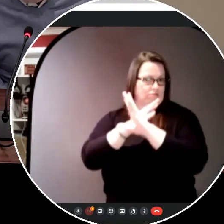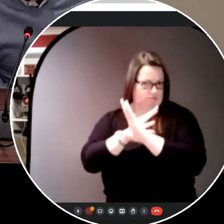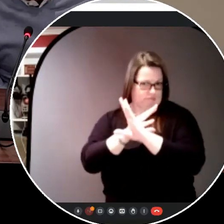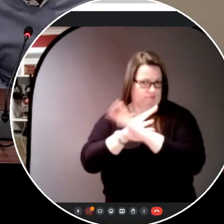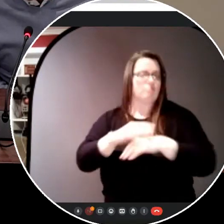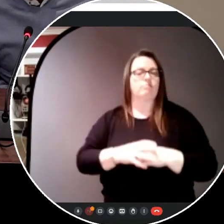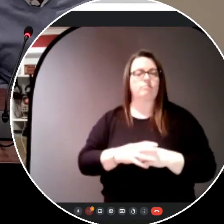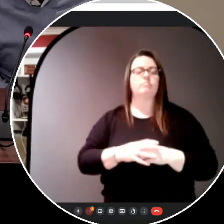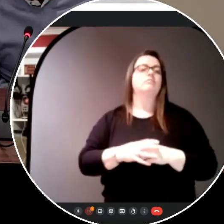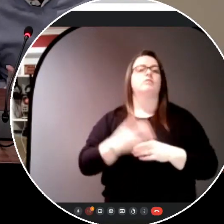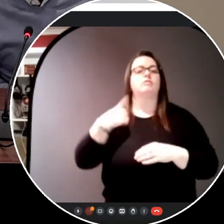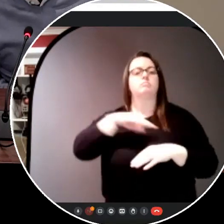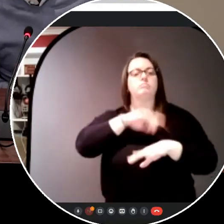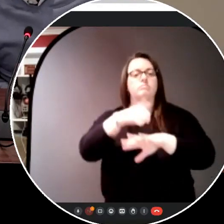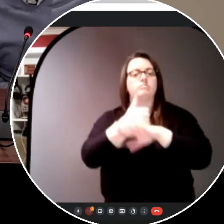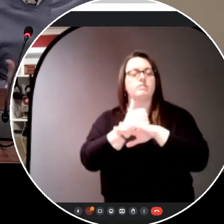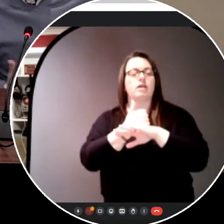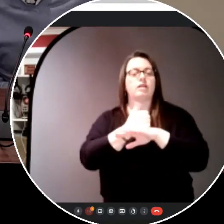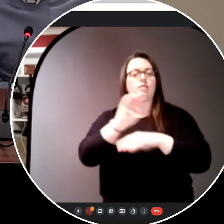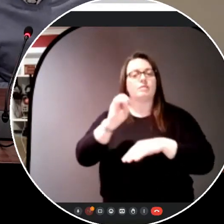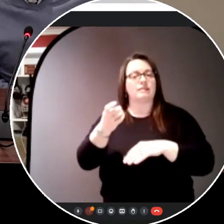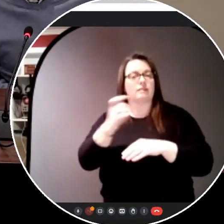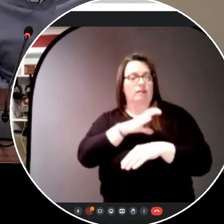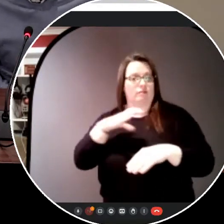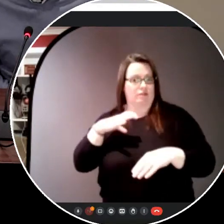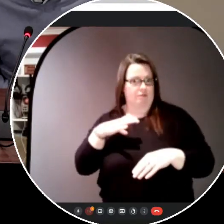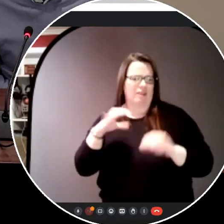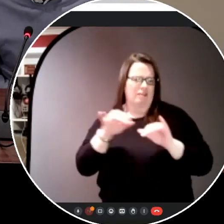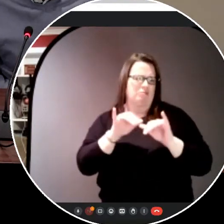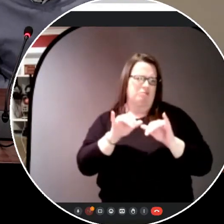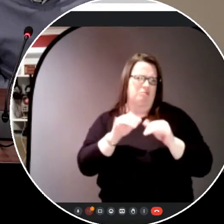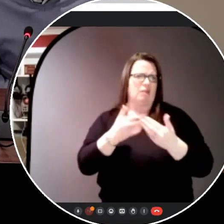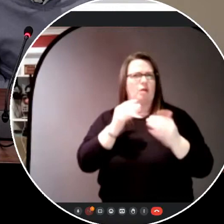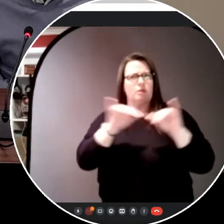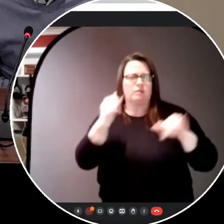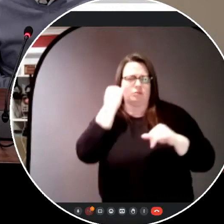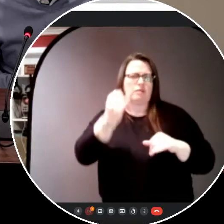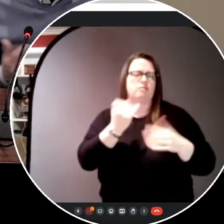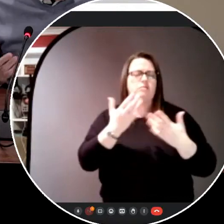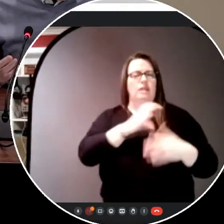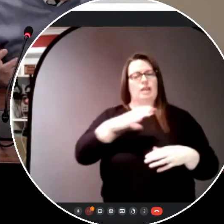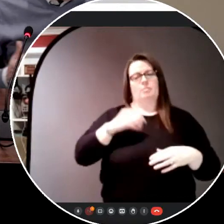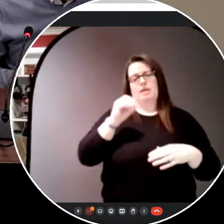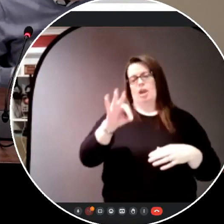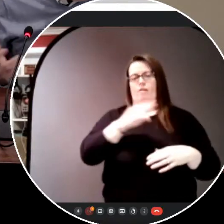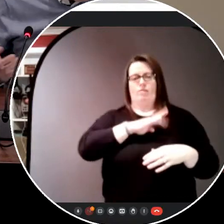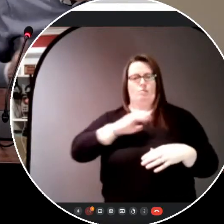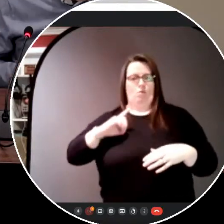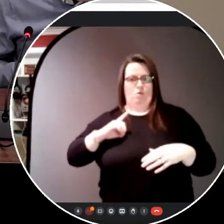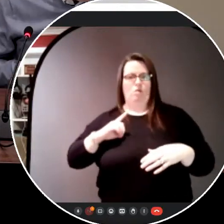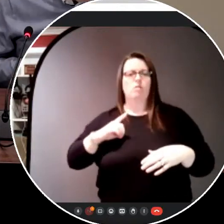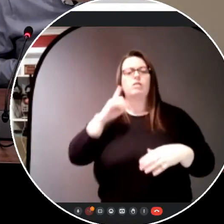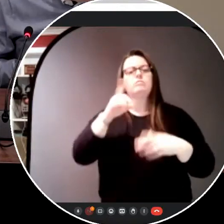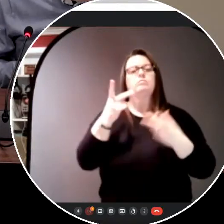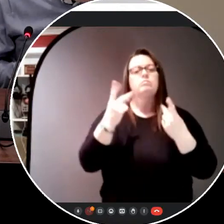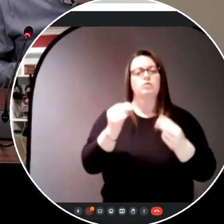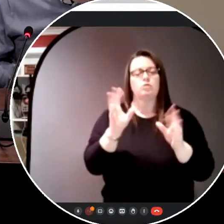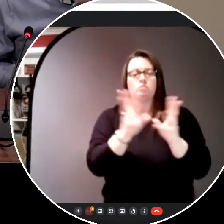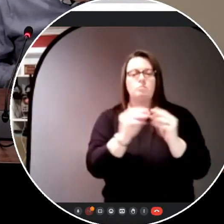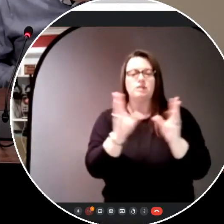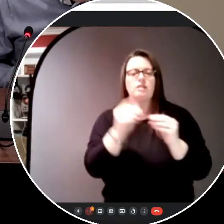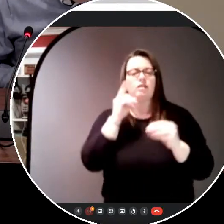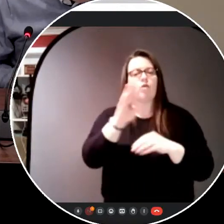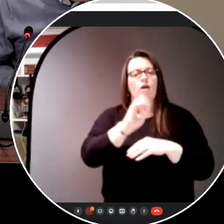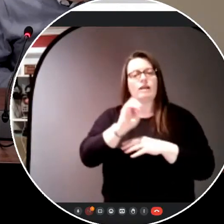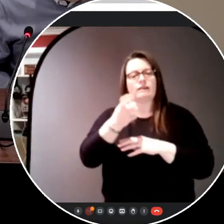created an executive committee, which is basically the same committee as the committee of the board, to conduct meetings of the executive in between